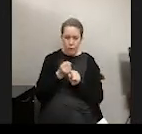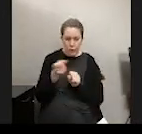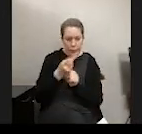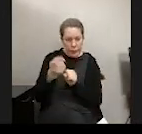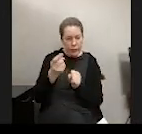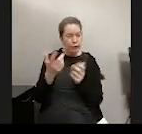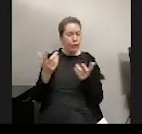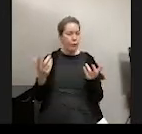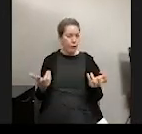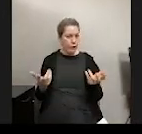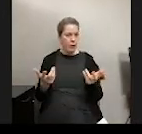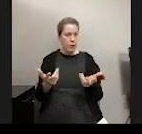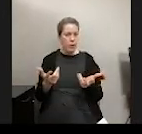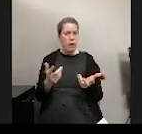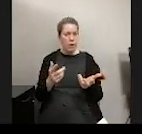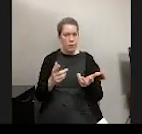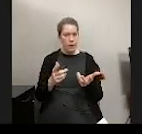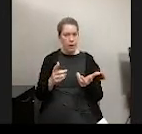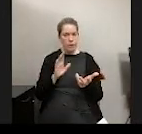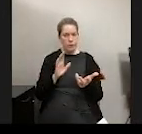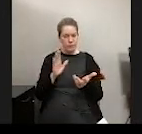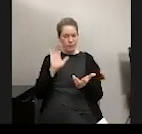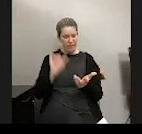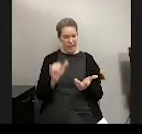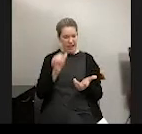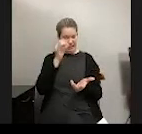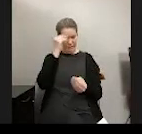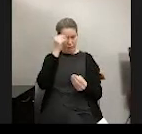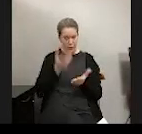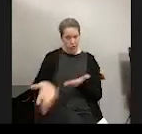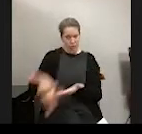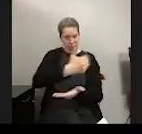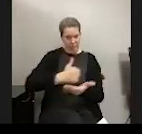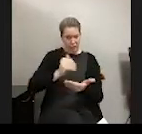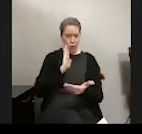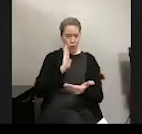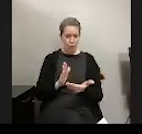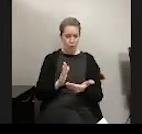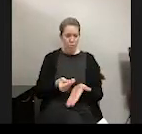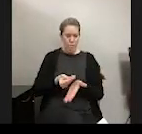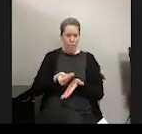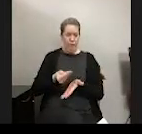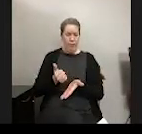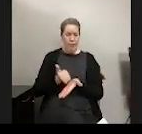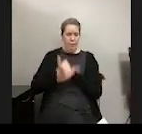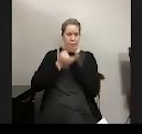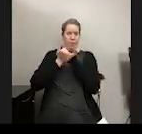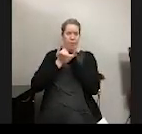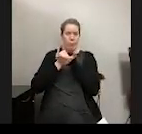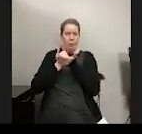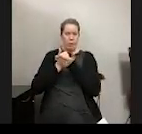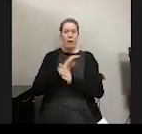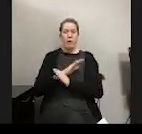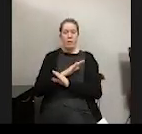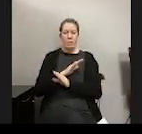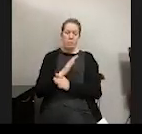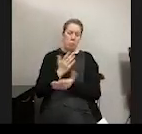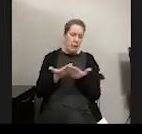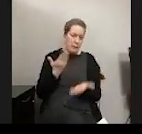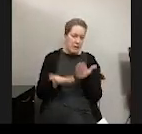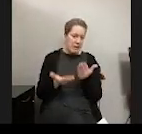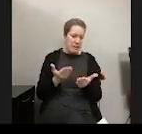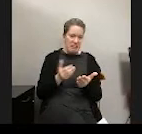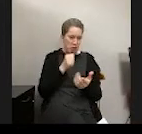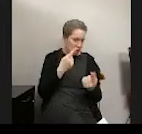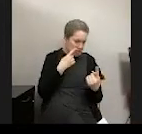producer point us in the right direction on, let's stop doing that because that's not working. Let's do more of this. So